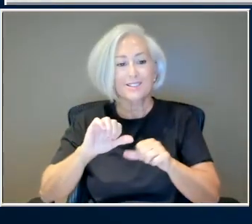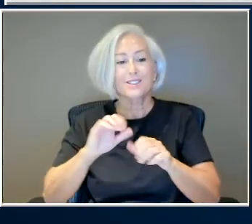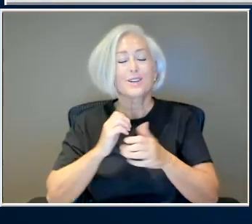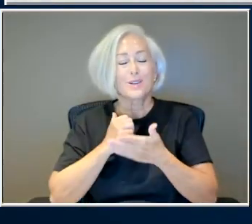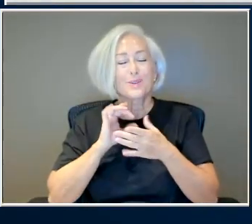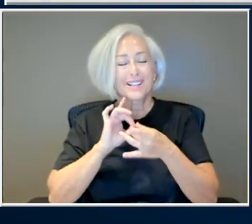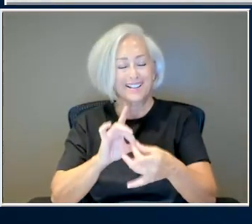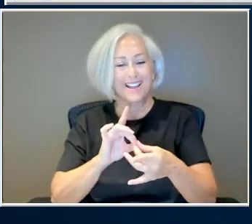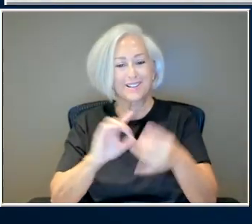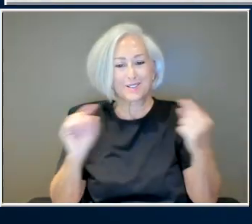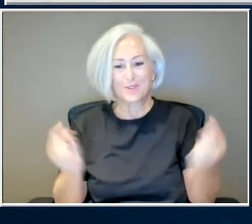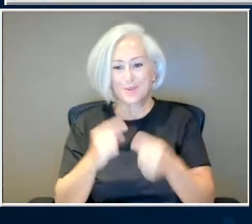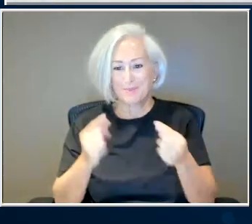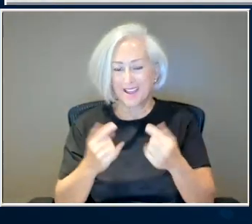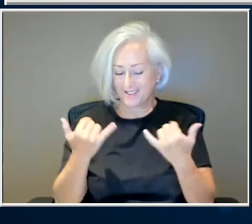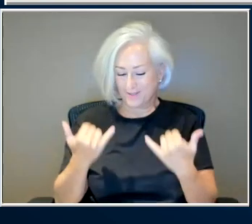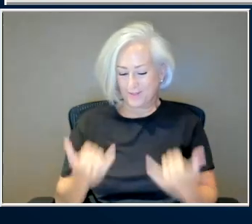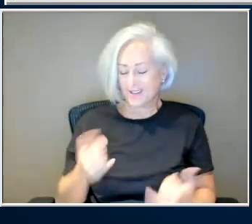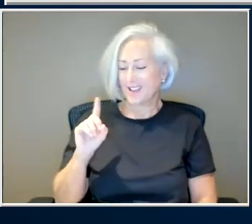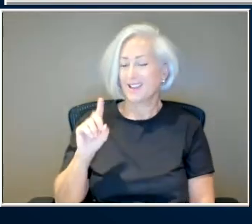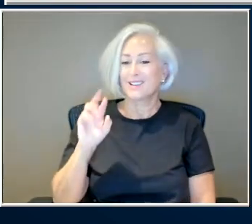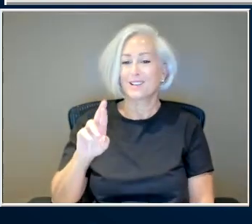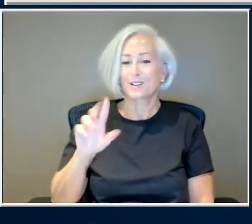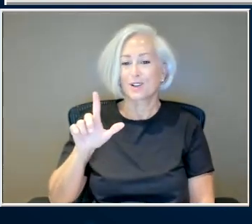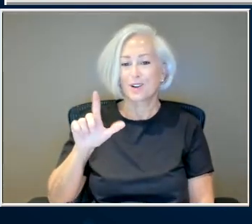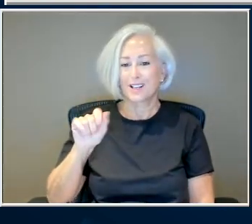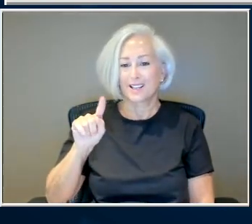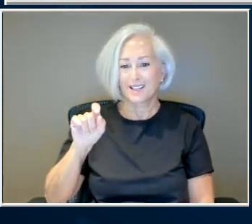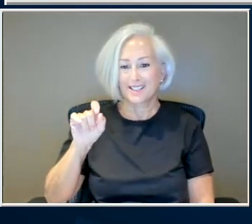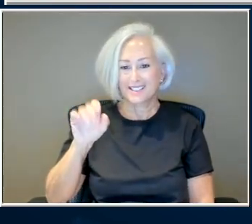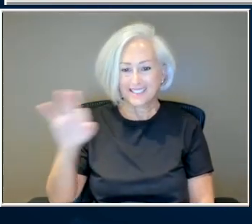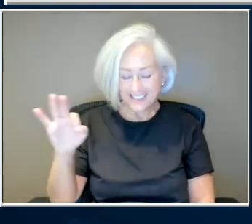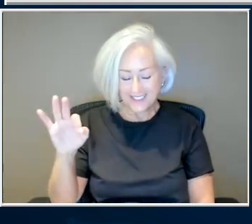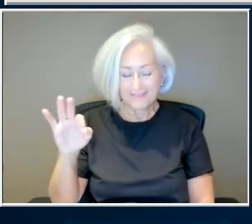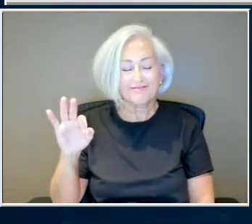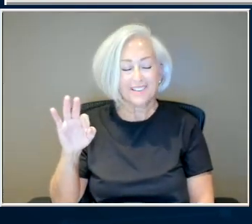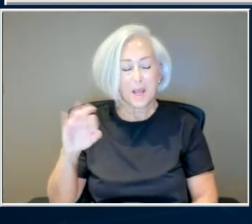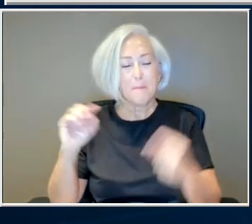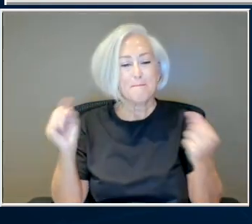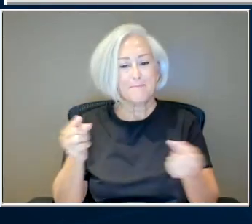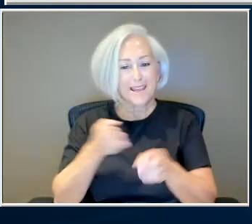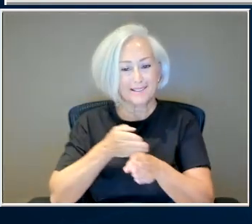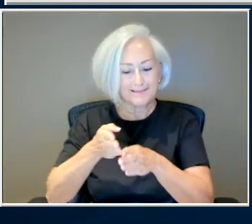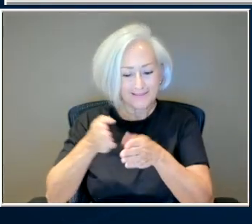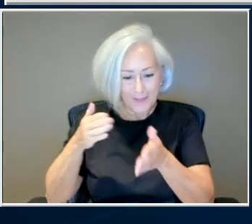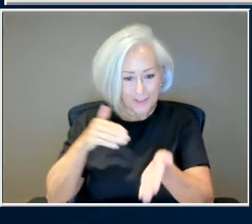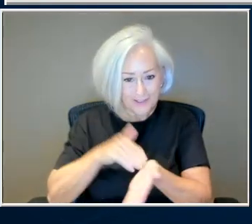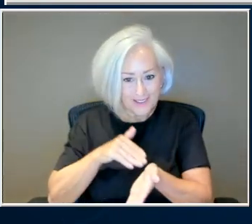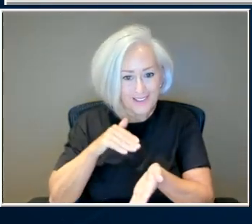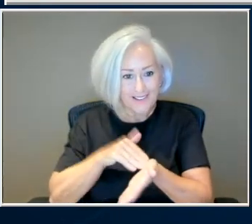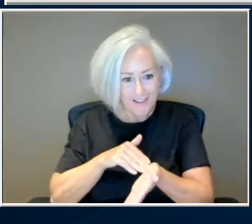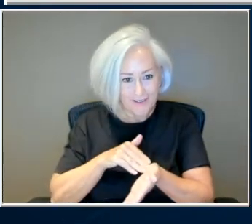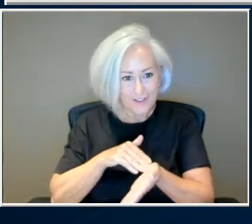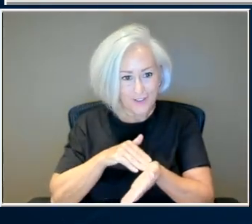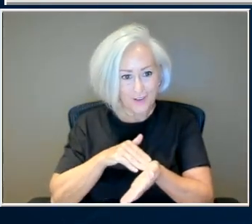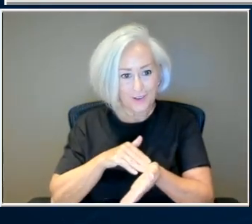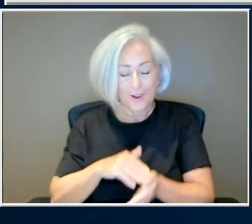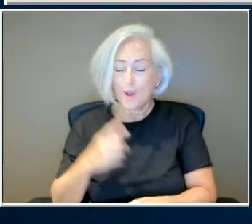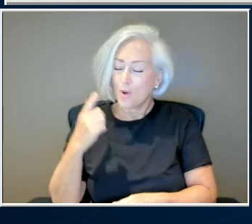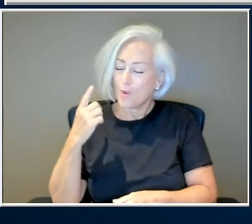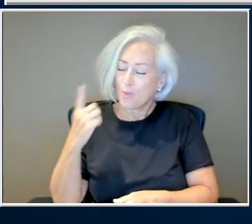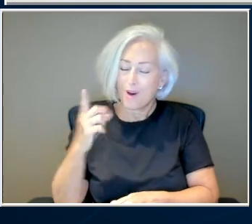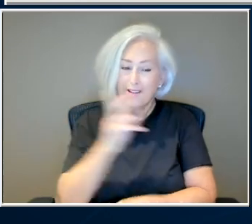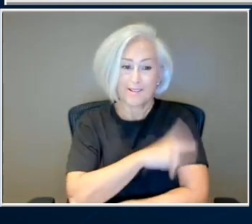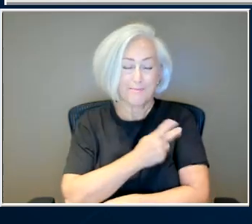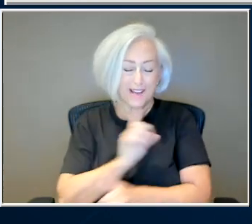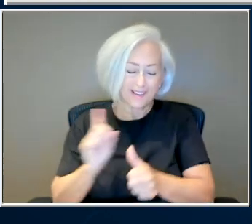pain management specialist here at the University of Kansas Health System. One of his patients recently became the first in the world to receive